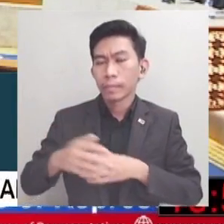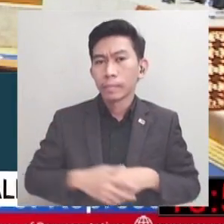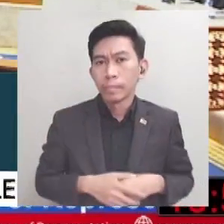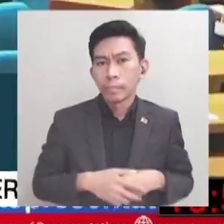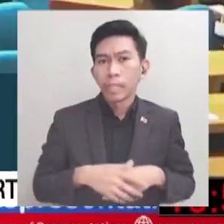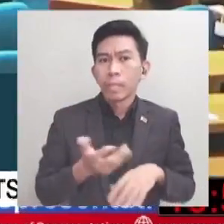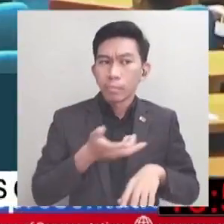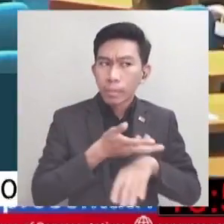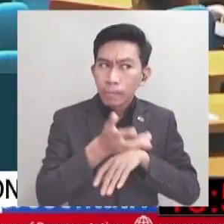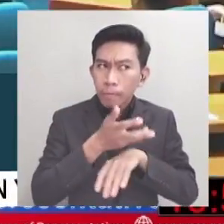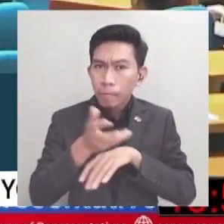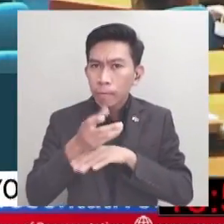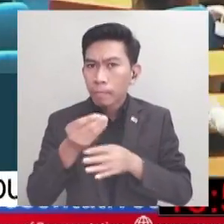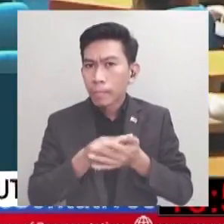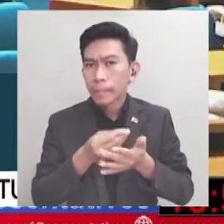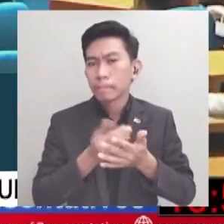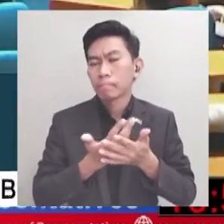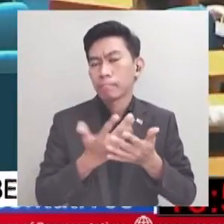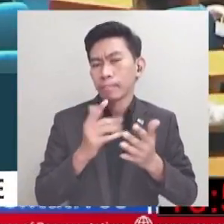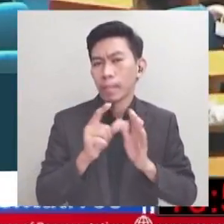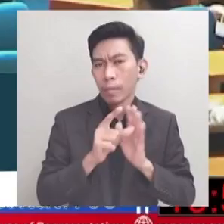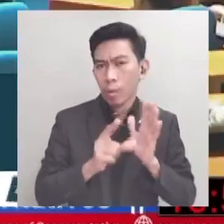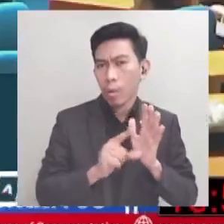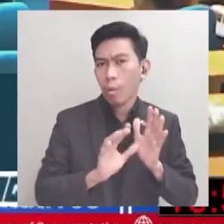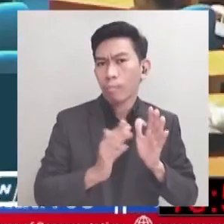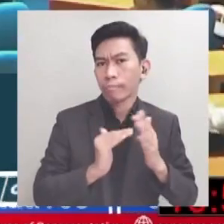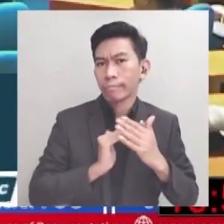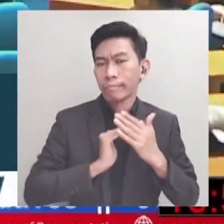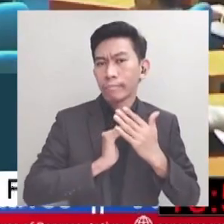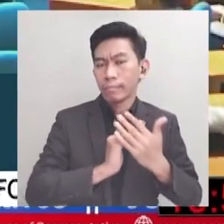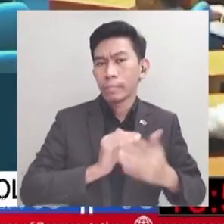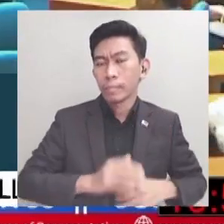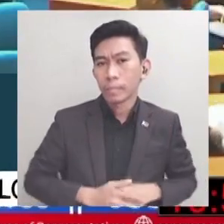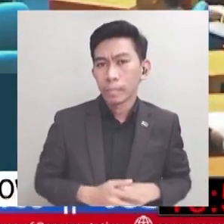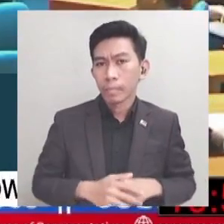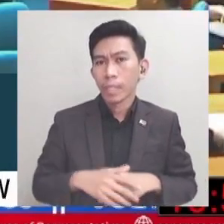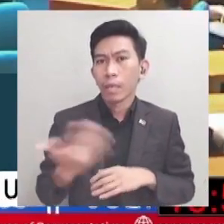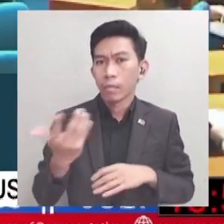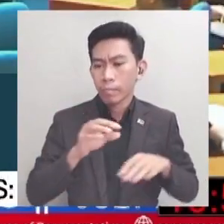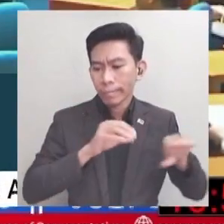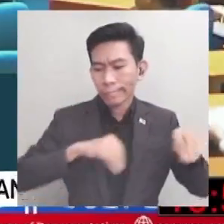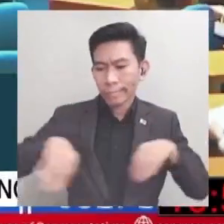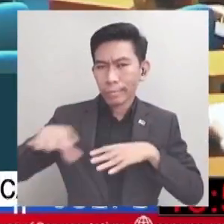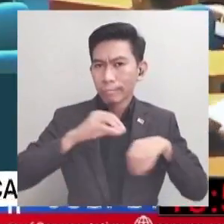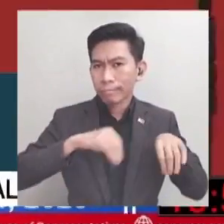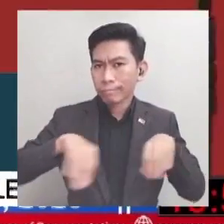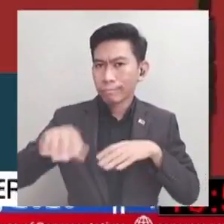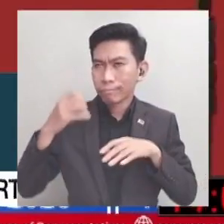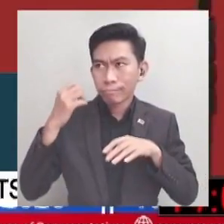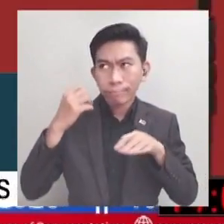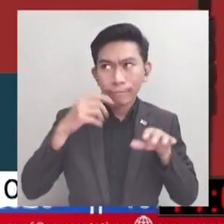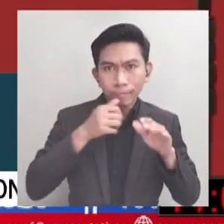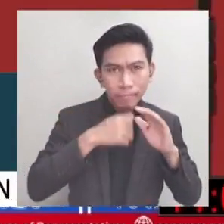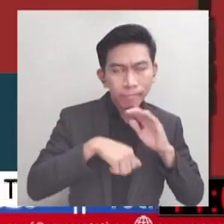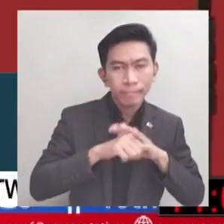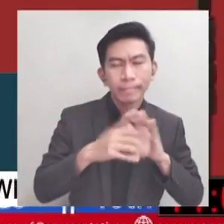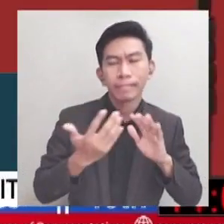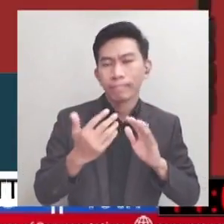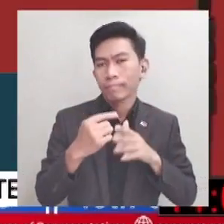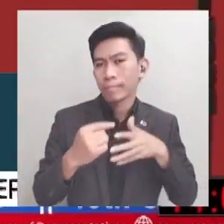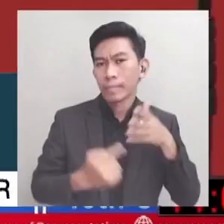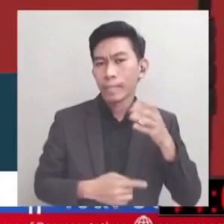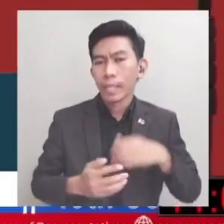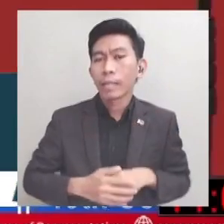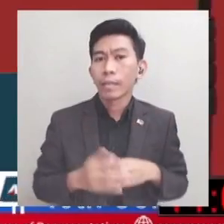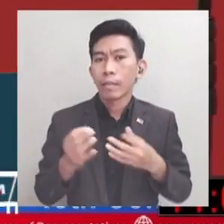bills, and amendments to the Anti-Agricultural Smuggling Act. Romualdez stressed the importance of redoubling efforts to